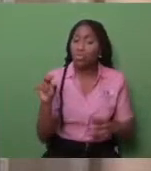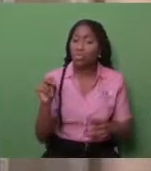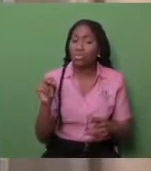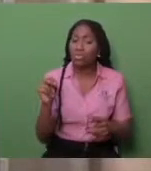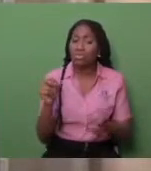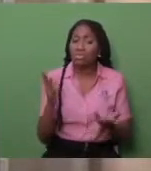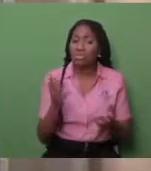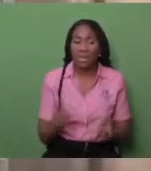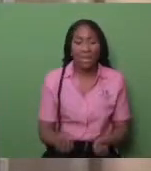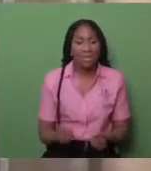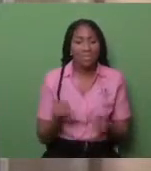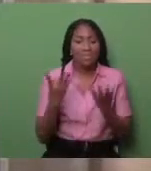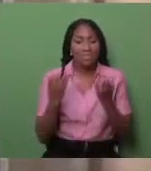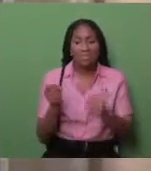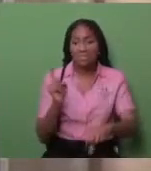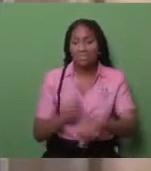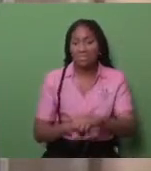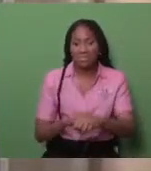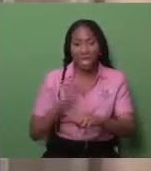says can be trusted.